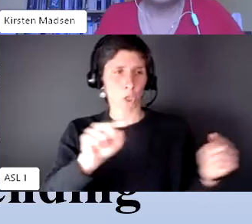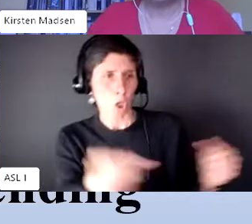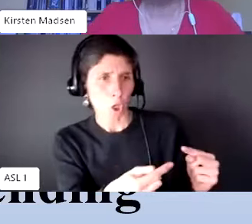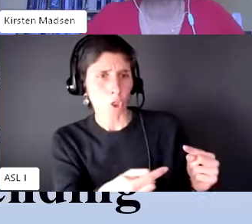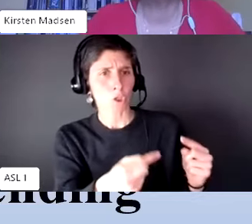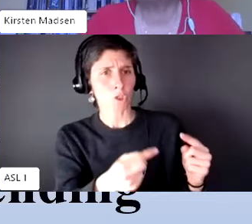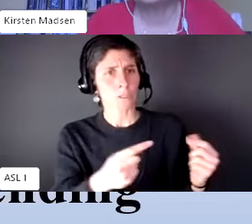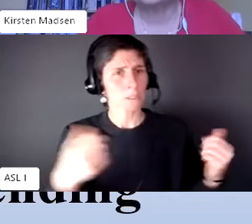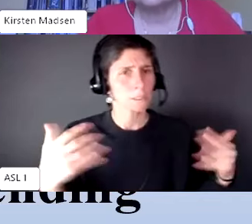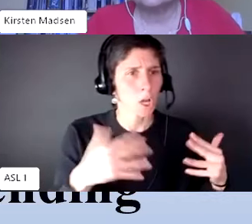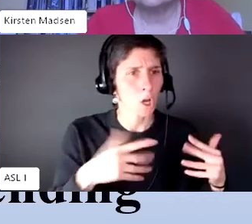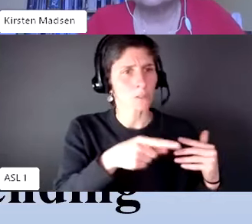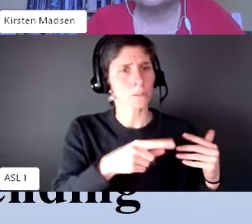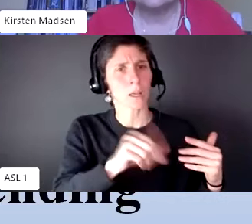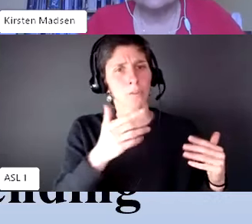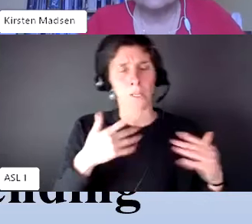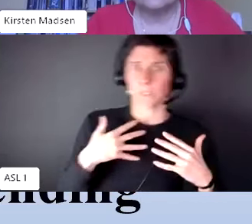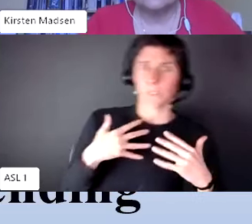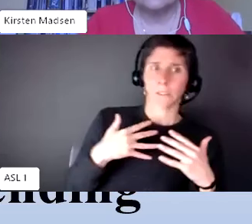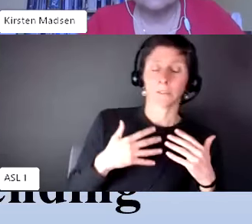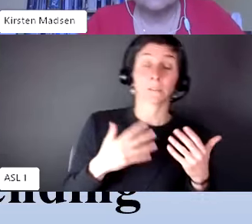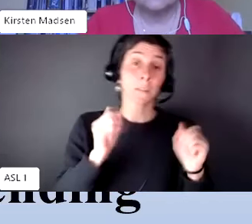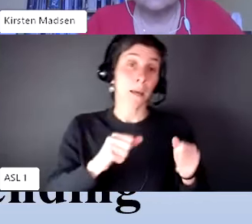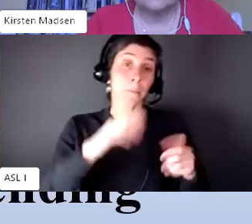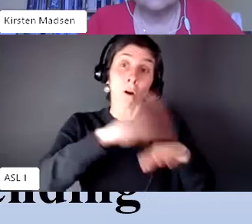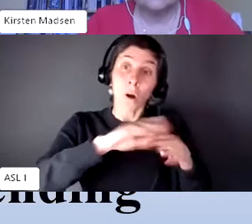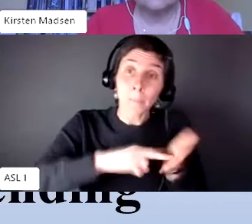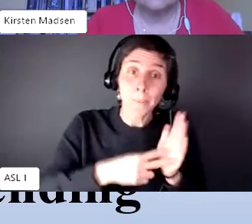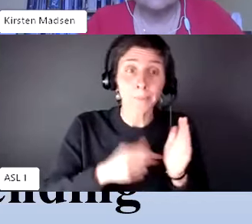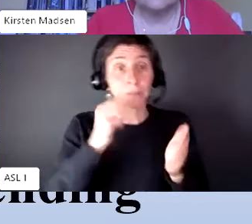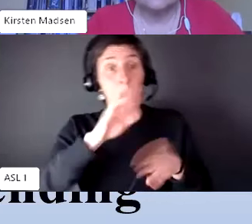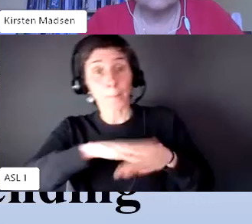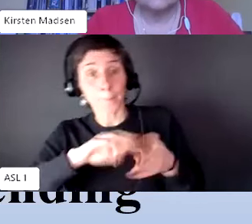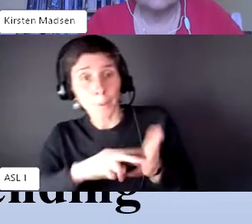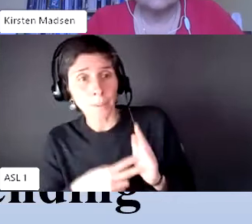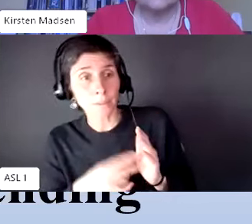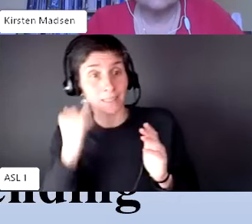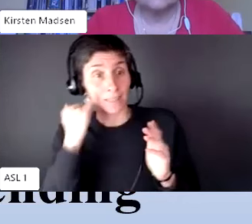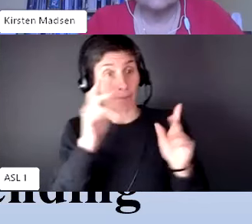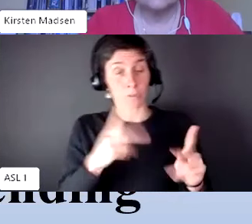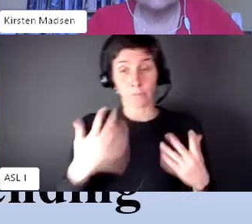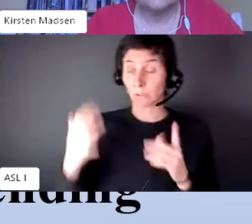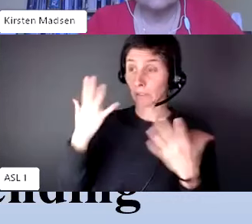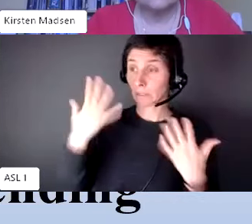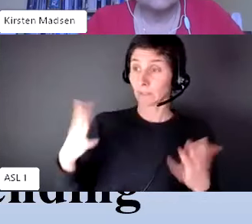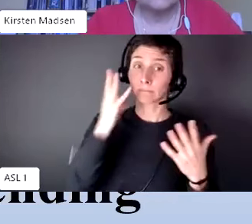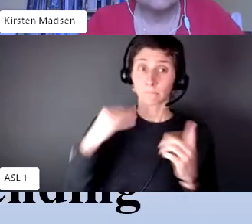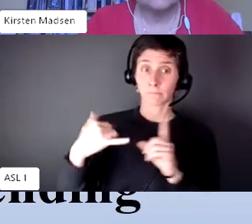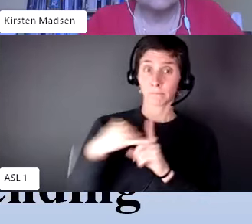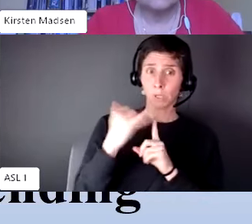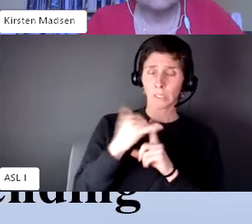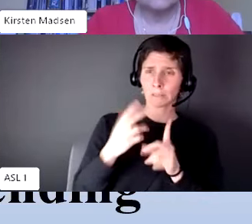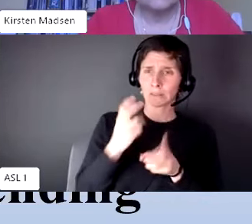or scares a peer consciously or unconsciously. When someone is being bullied, they often have a hard time